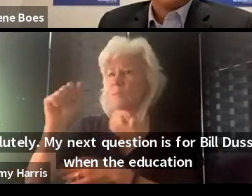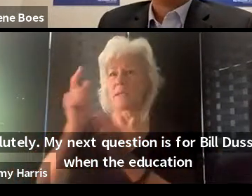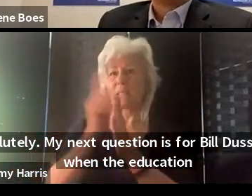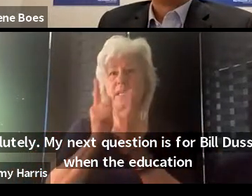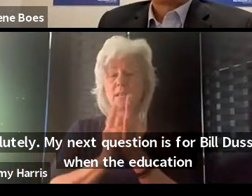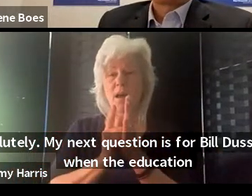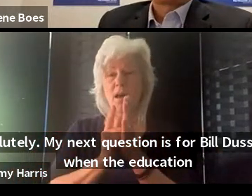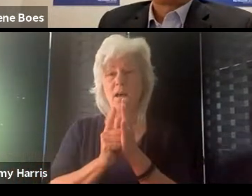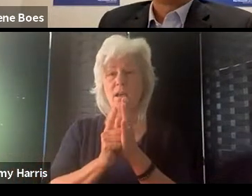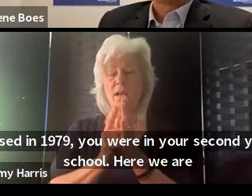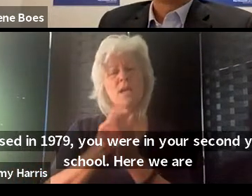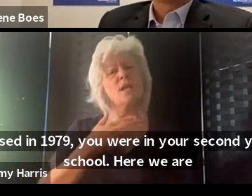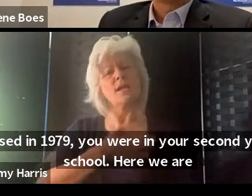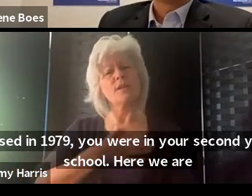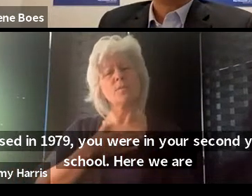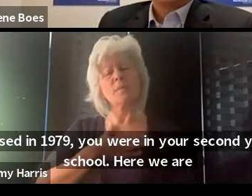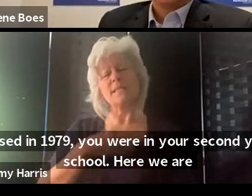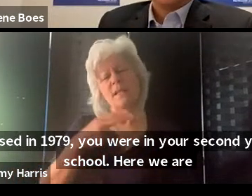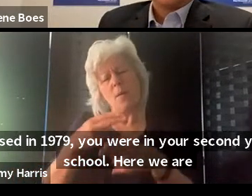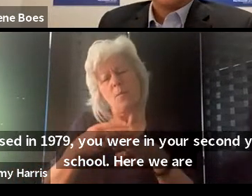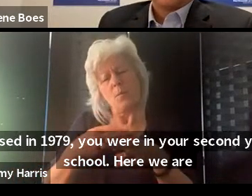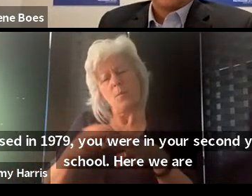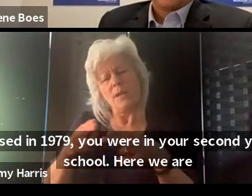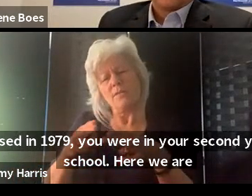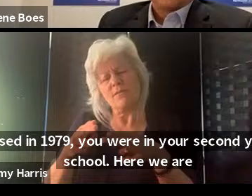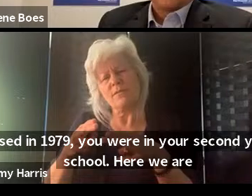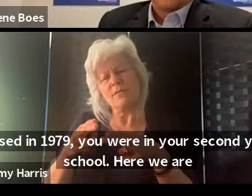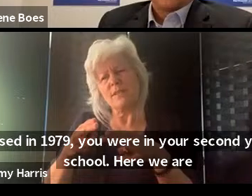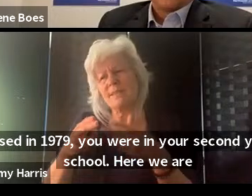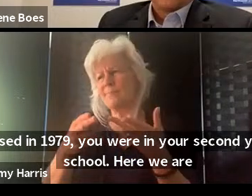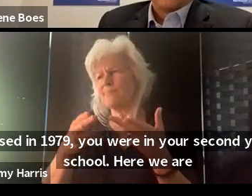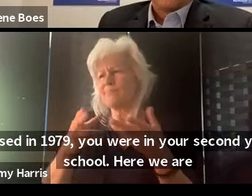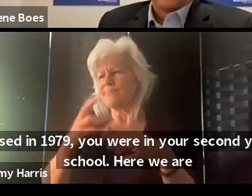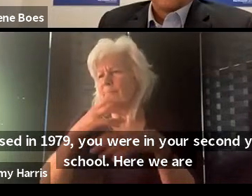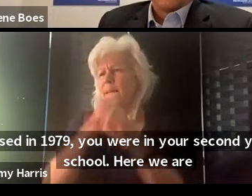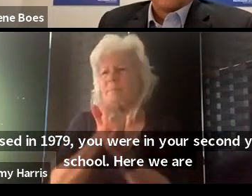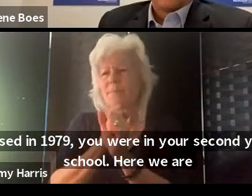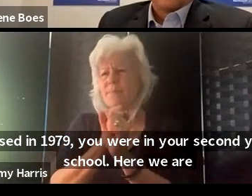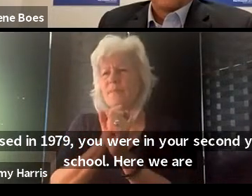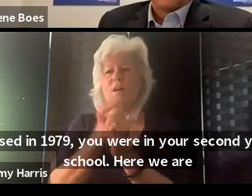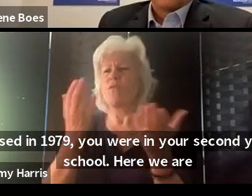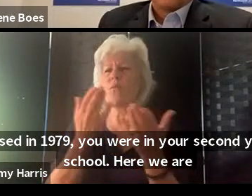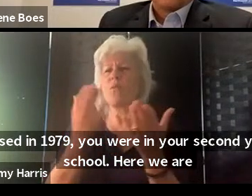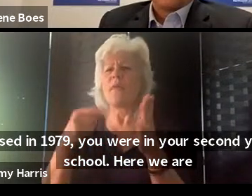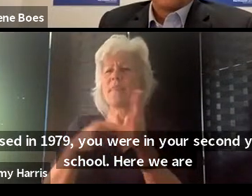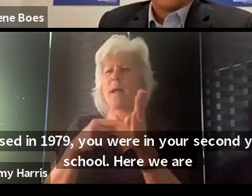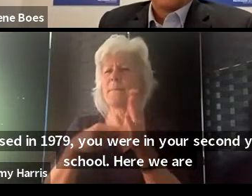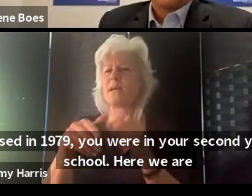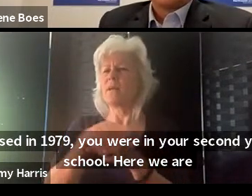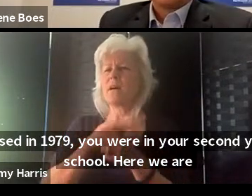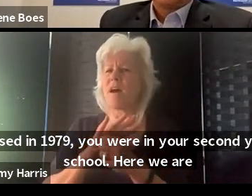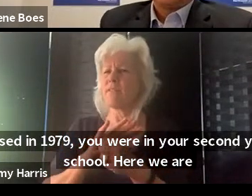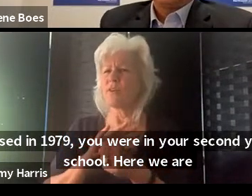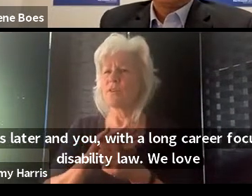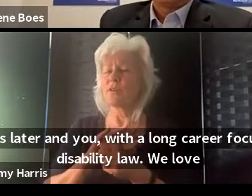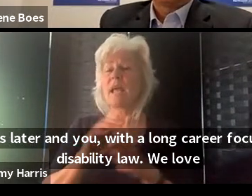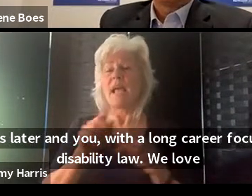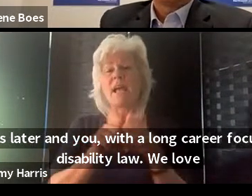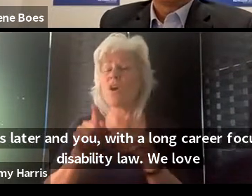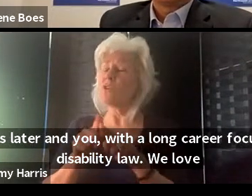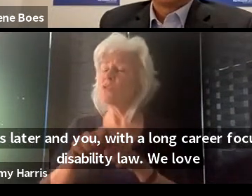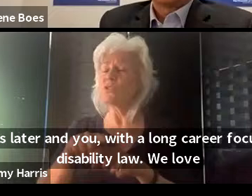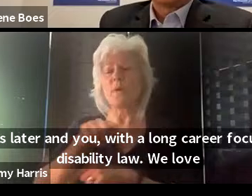brief outline of what House Bill 90 covered and what you can tell us about any major laws or